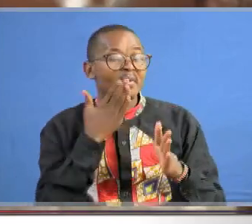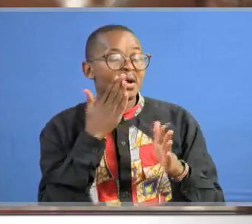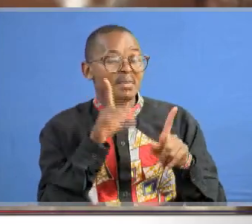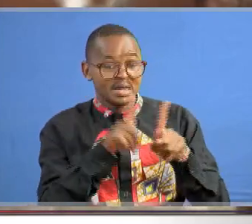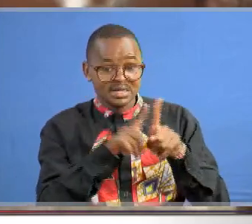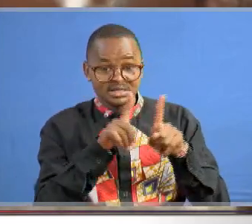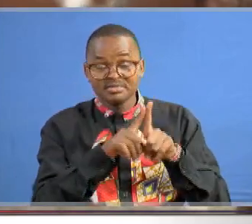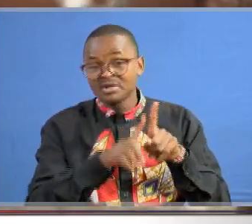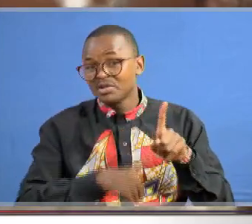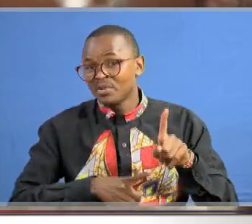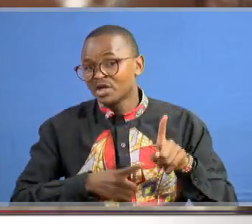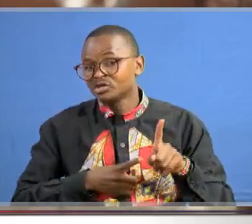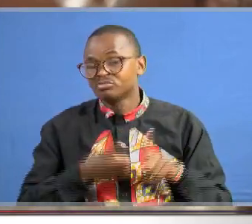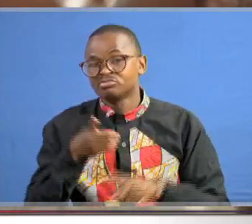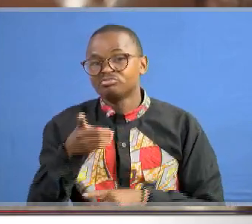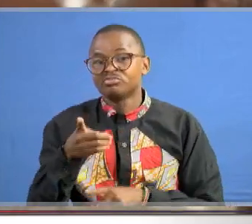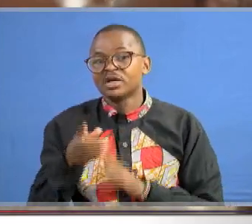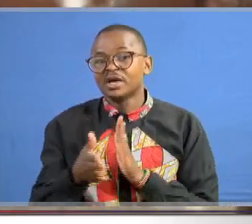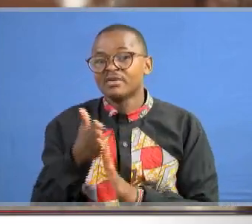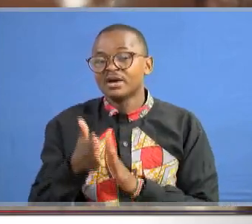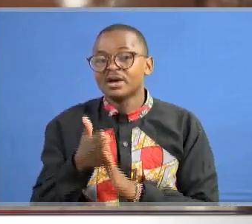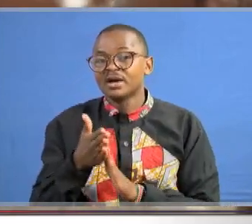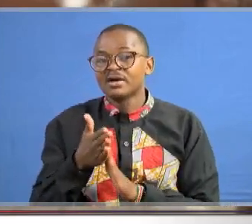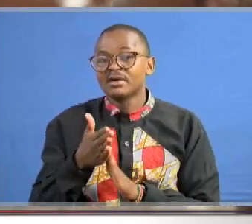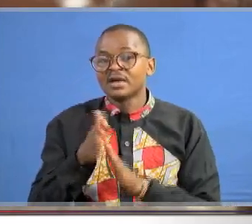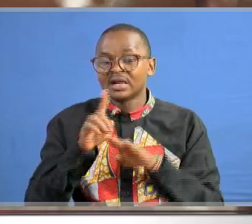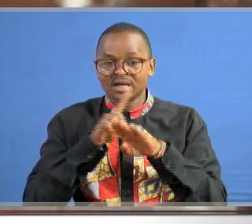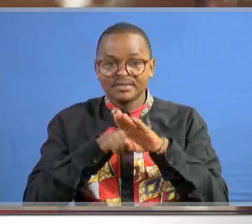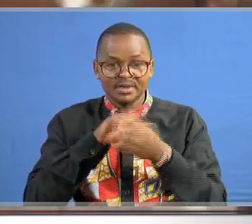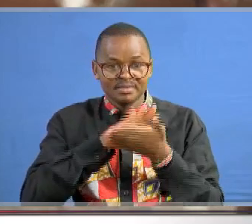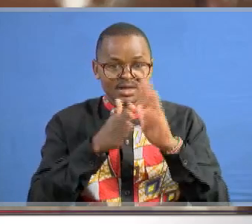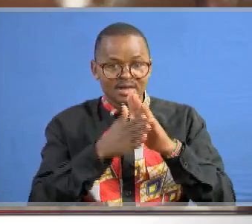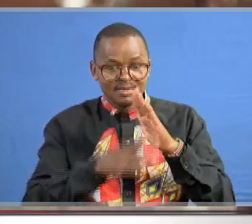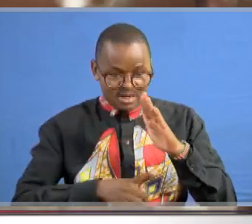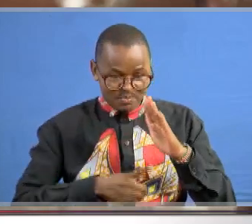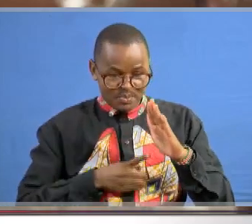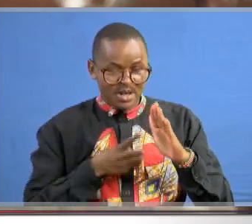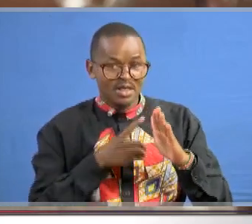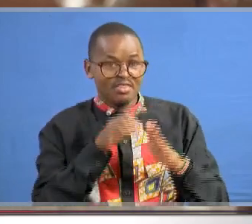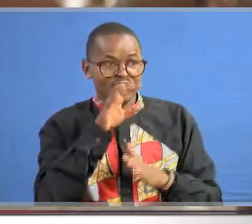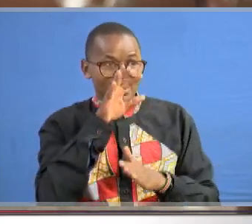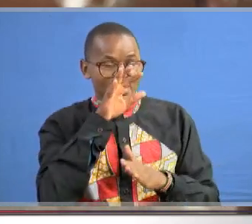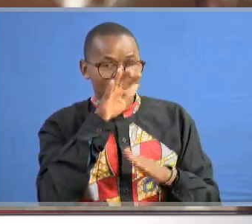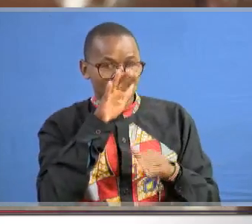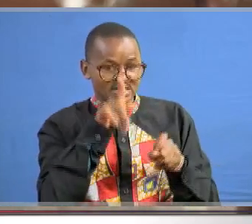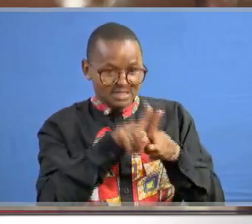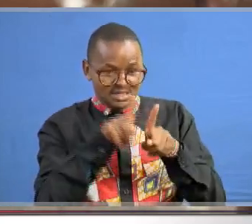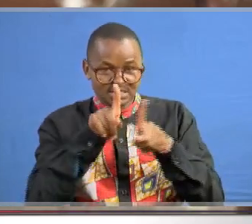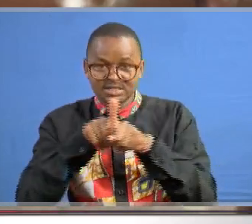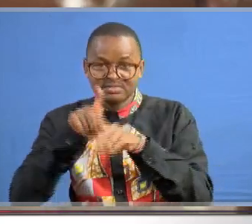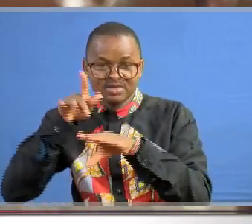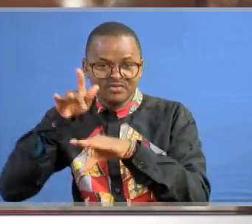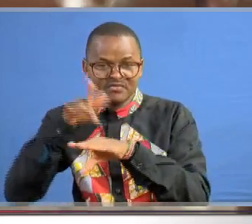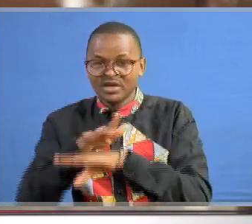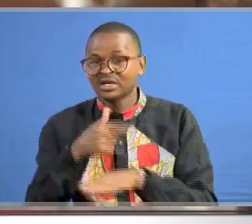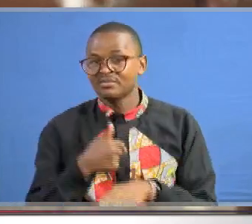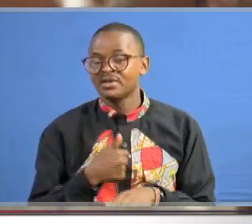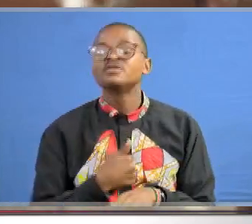almost immediately. And when she fell into depression, that really affected me because someone I really, really